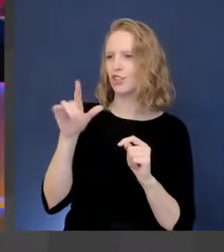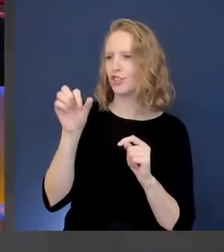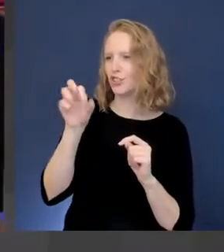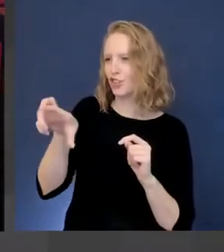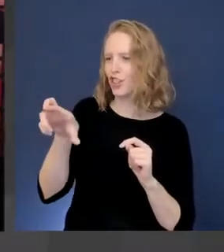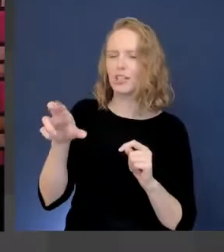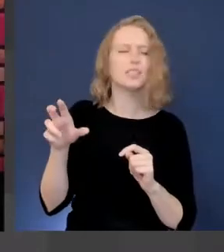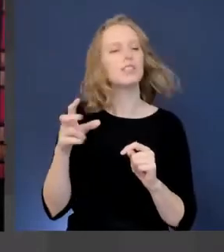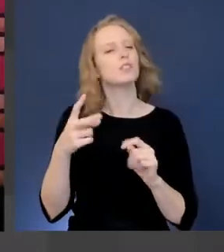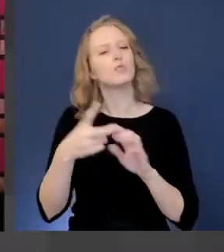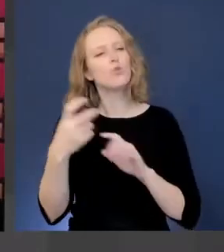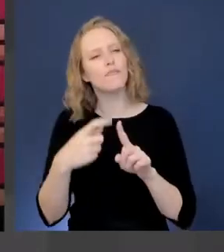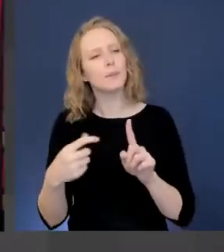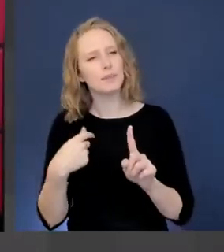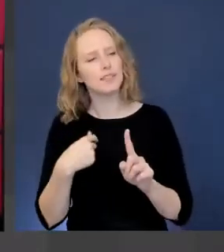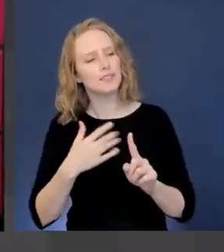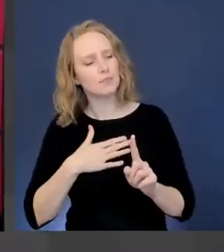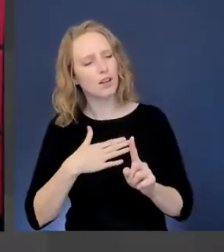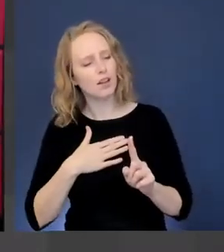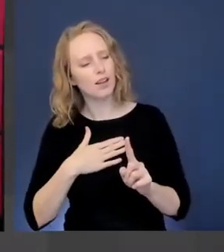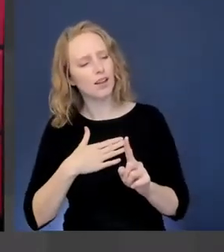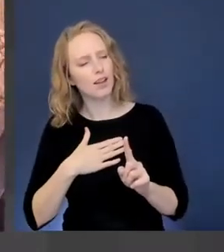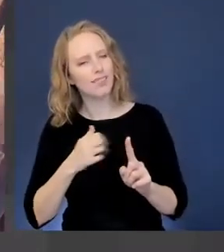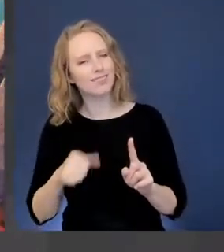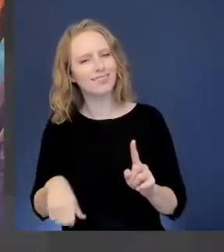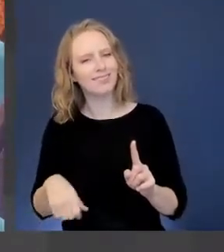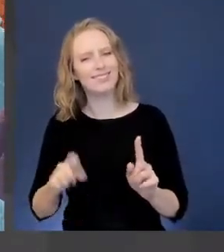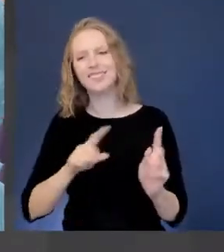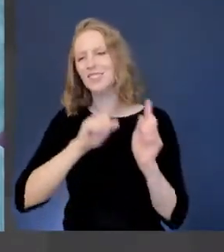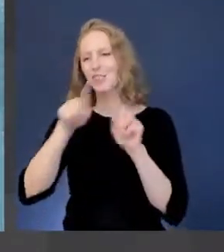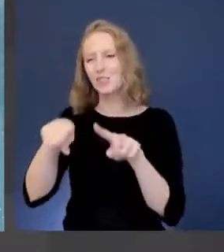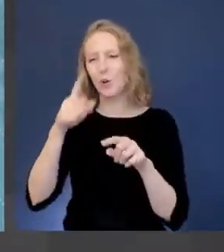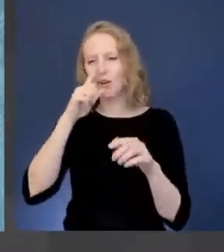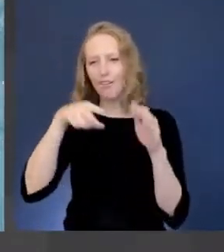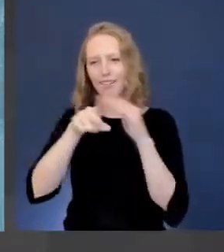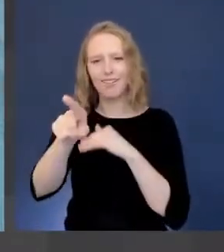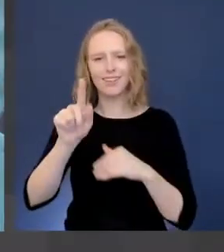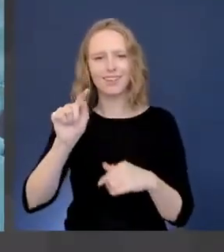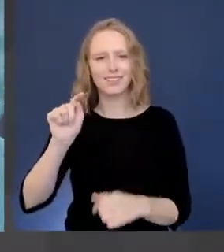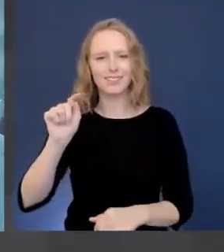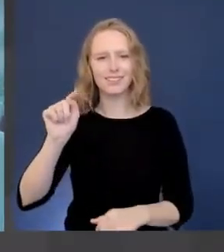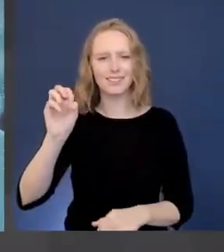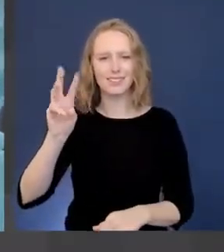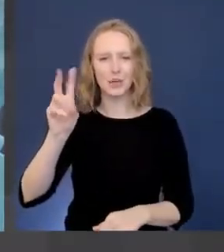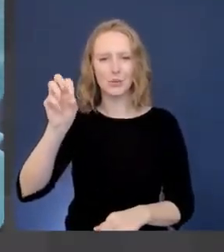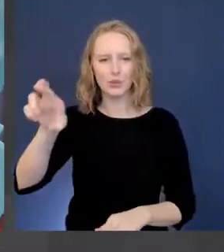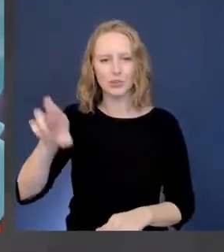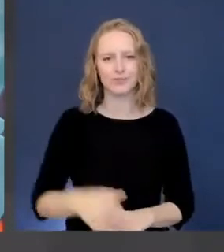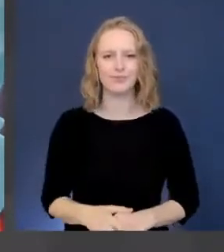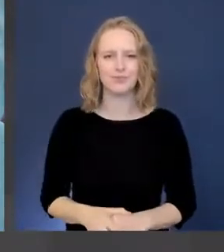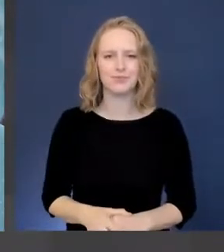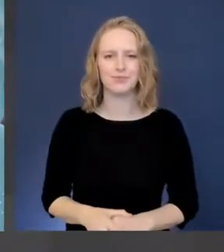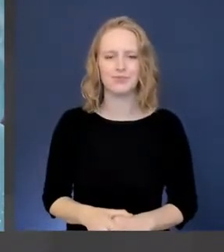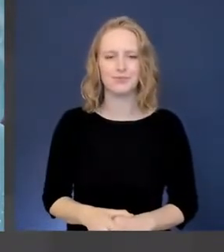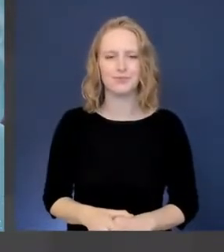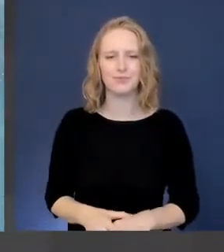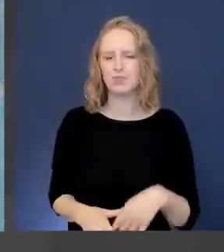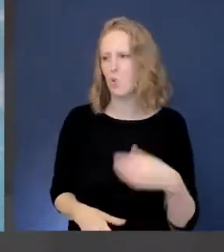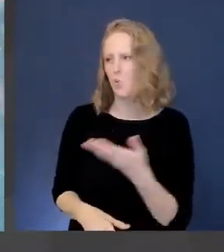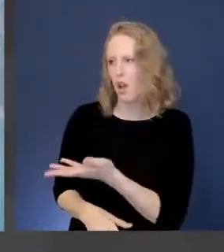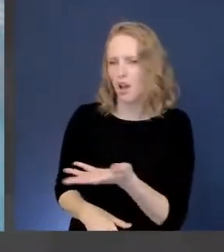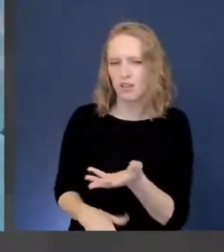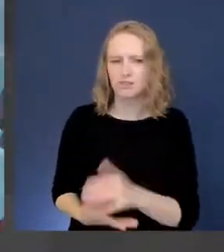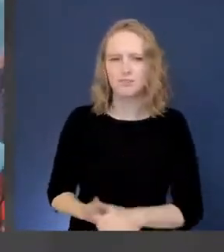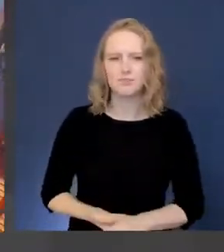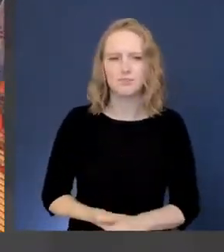Looking so of my stuff, let's go loot the tower. Nice. So what are we seeing here, Laura? Right, so we've prepared some